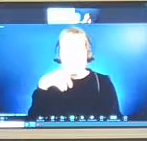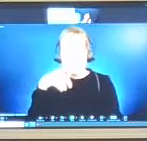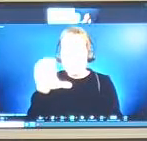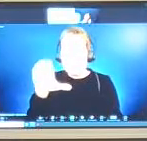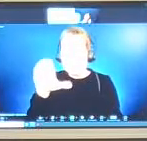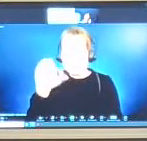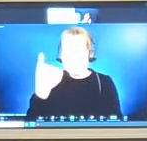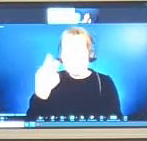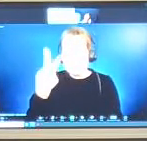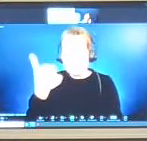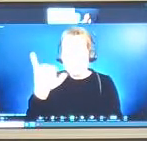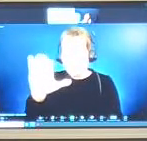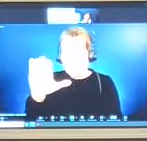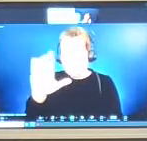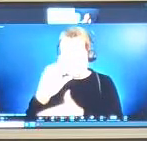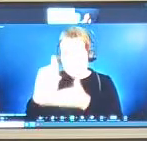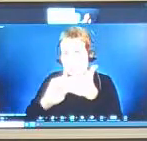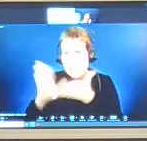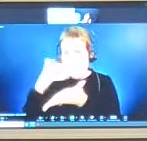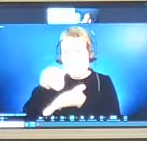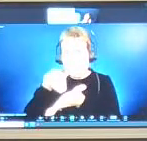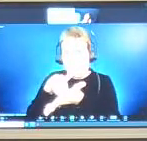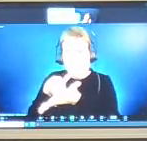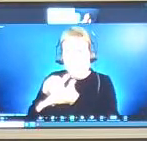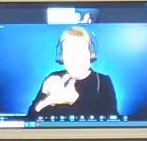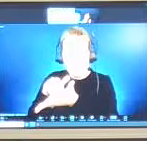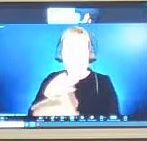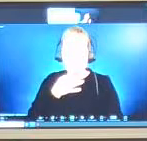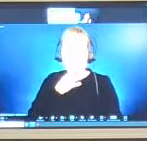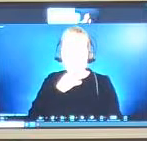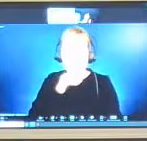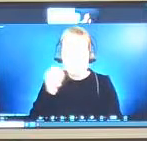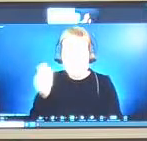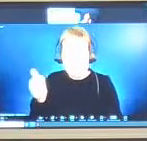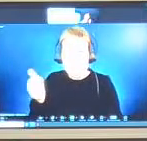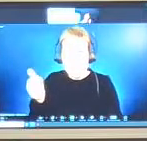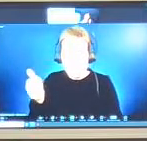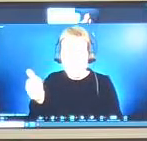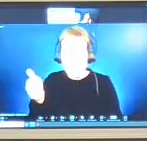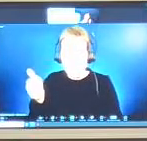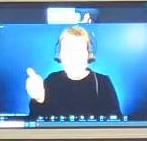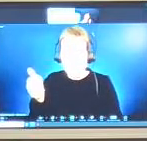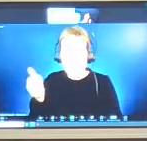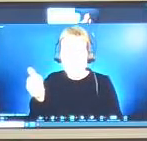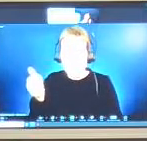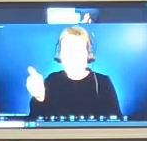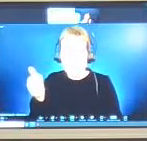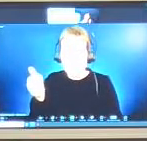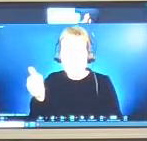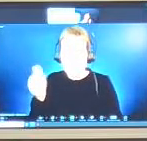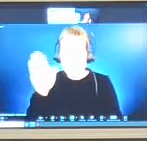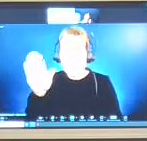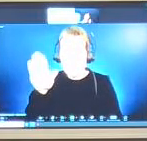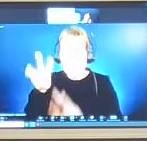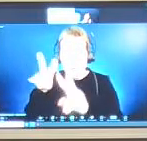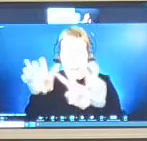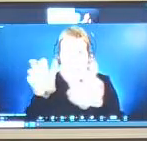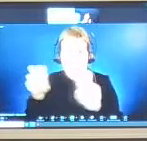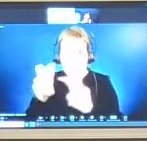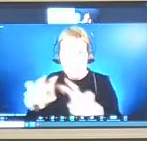Center has ever created perhaps some sort of or has compiled some sort of analysis for